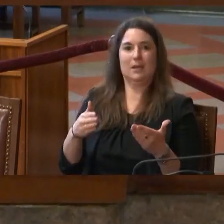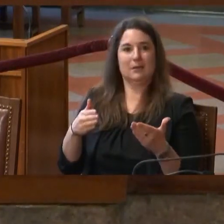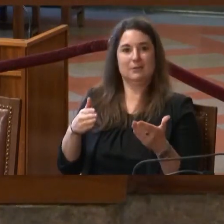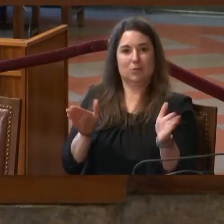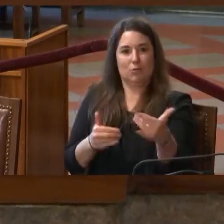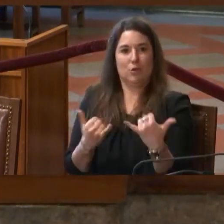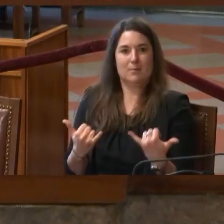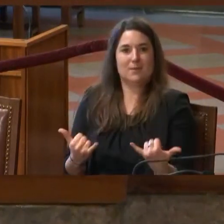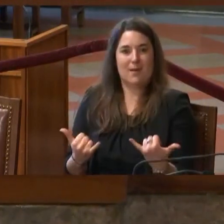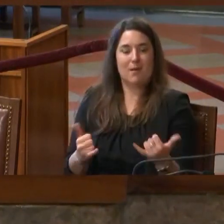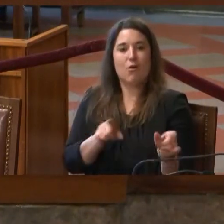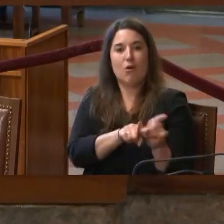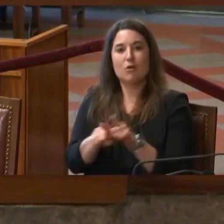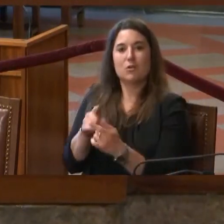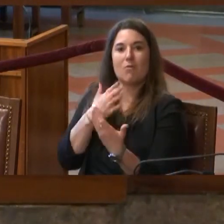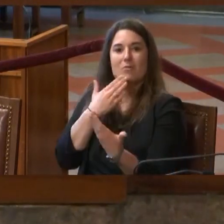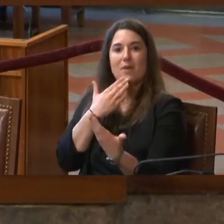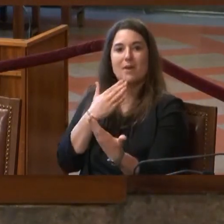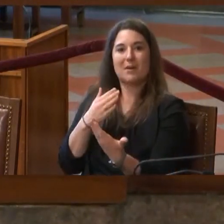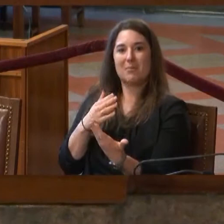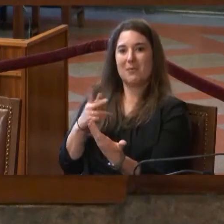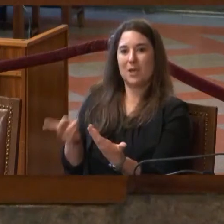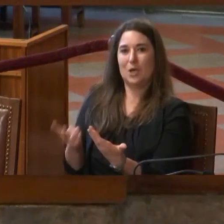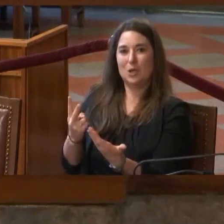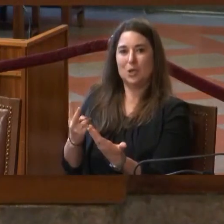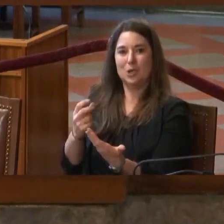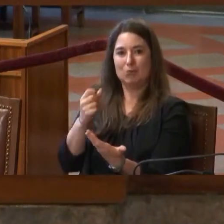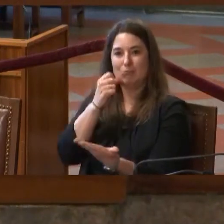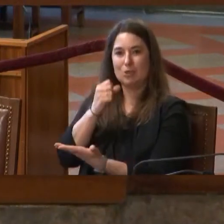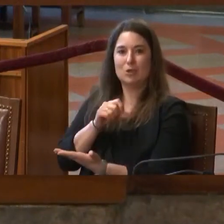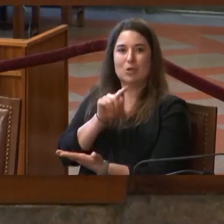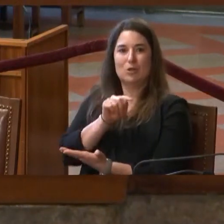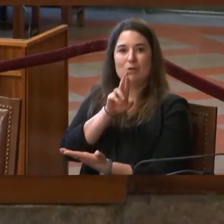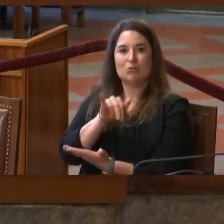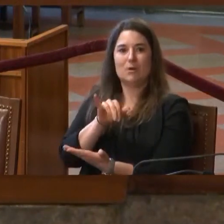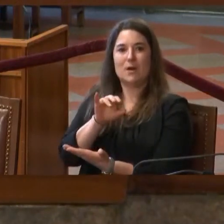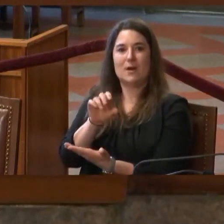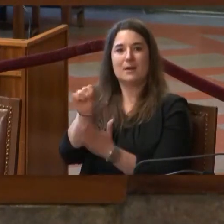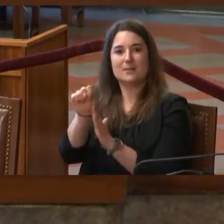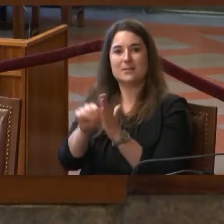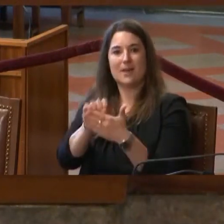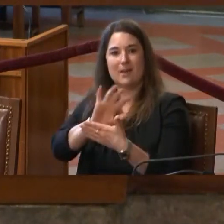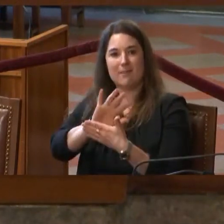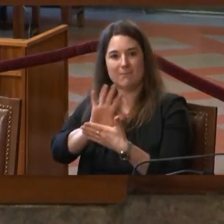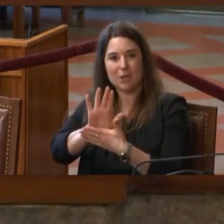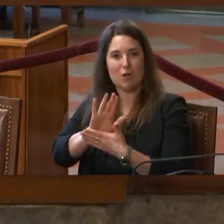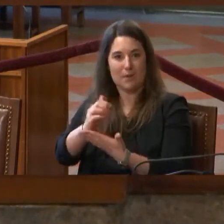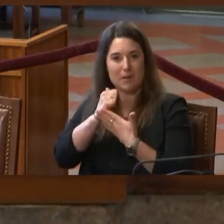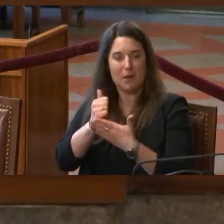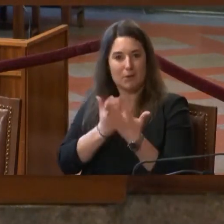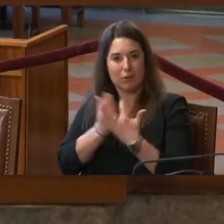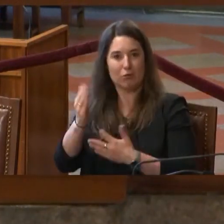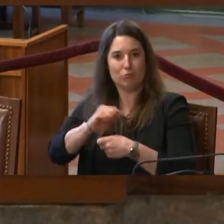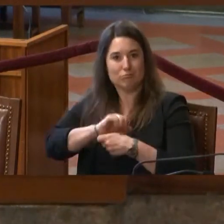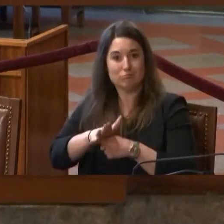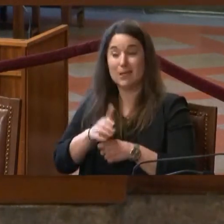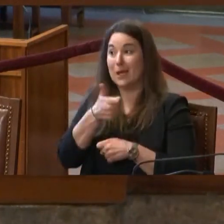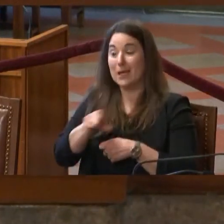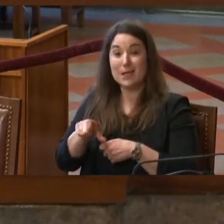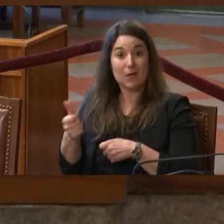this morning. And I also want to thank Mike Giles of Tri-State Video, who has been helping us get through these times. Any